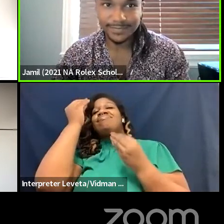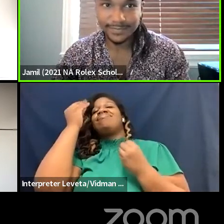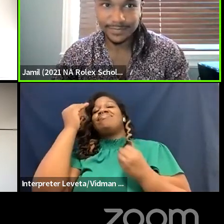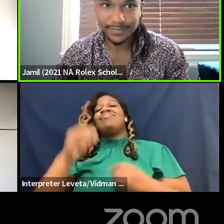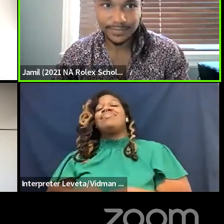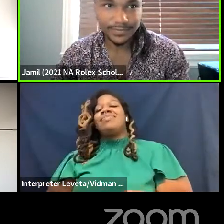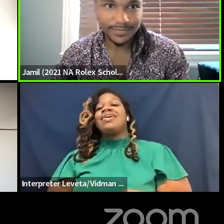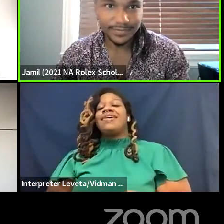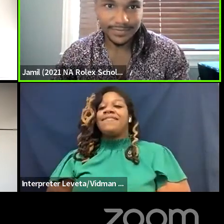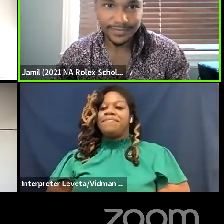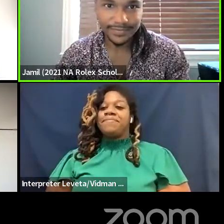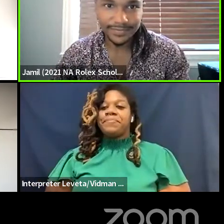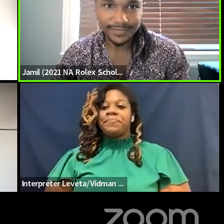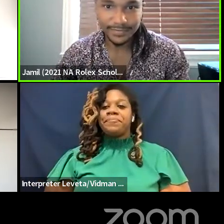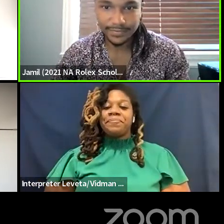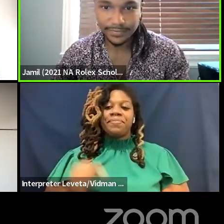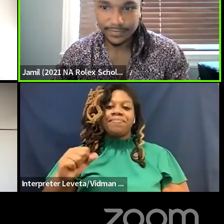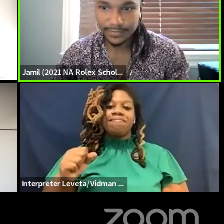yeah.